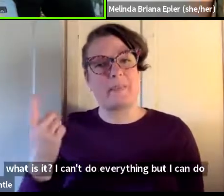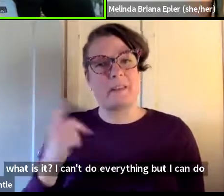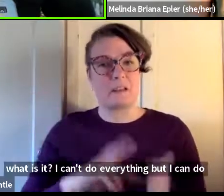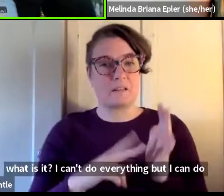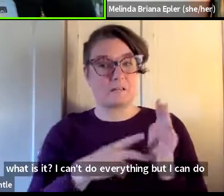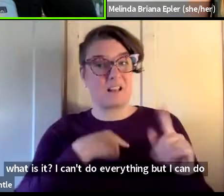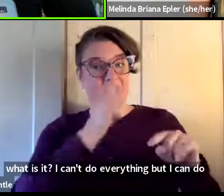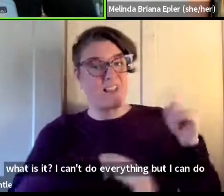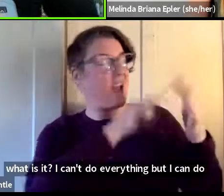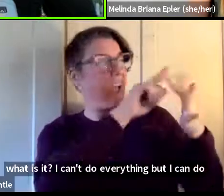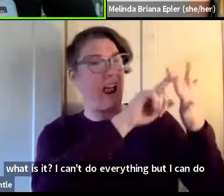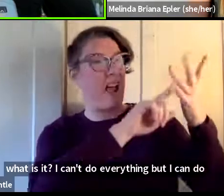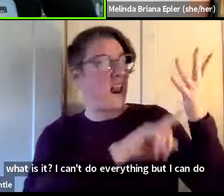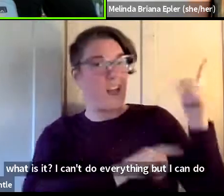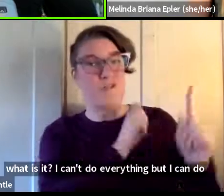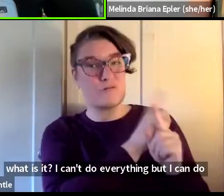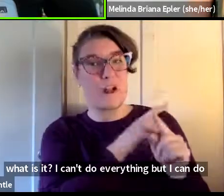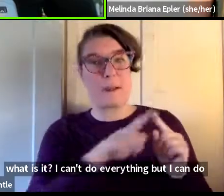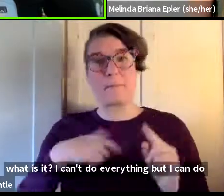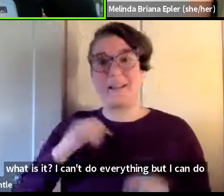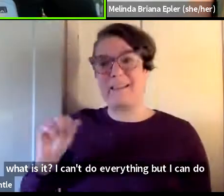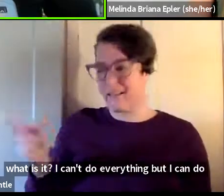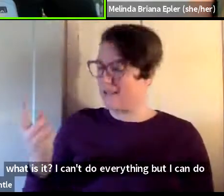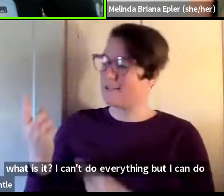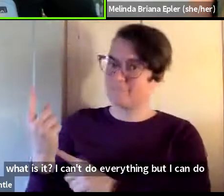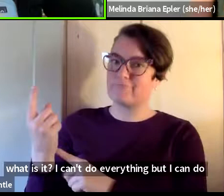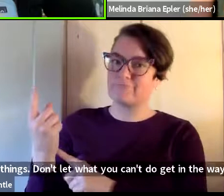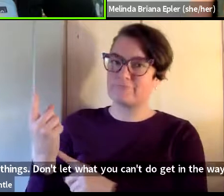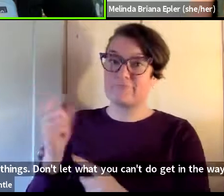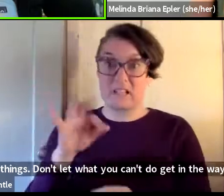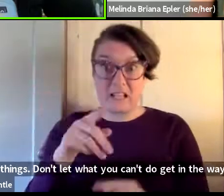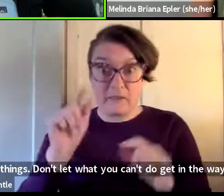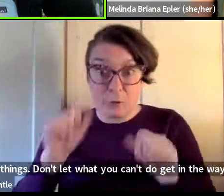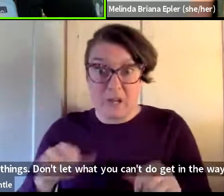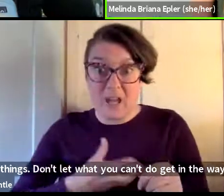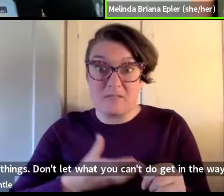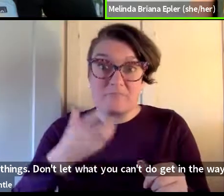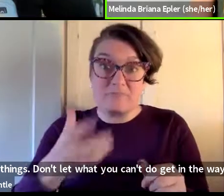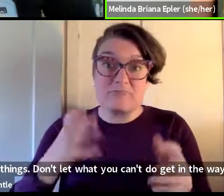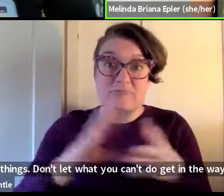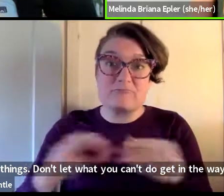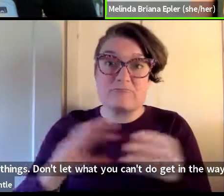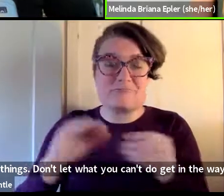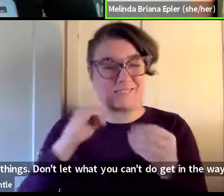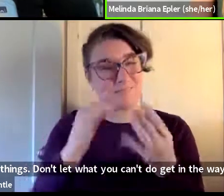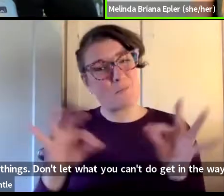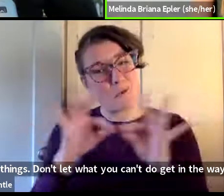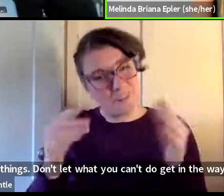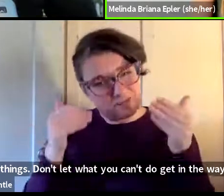you can do. And if you can tell a story, I think it's important to try to tell a story.